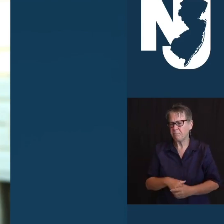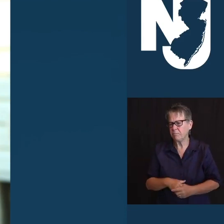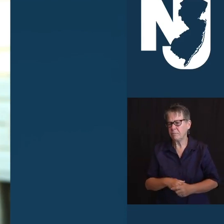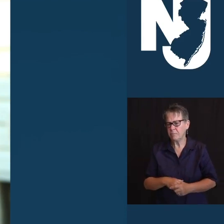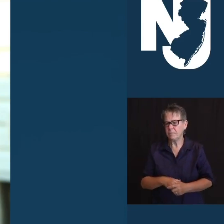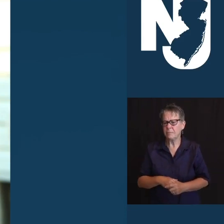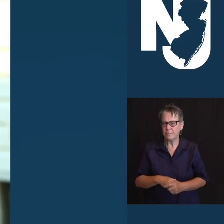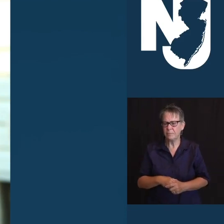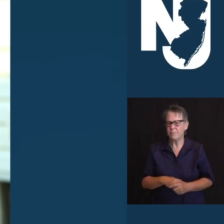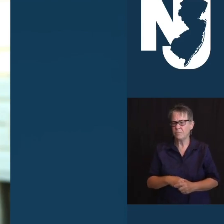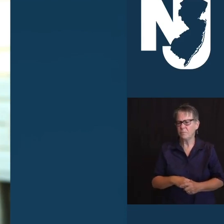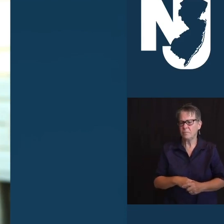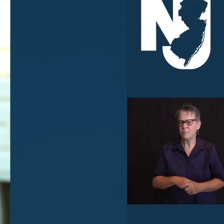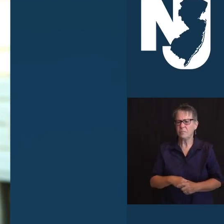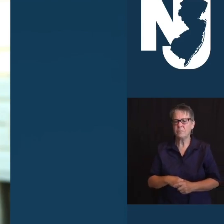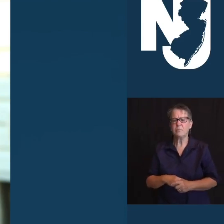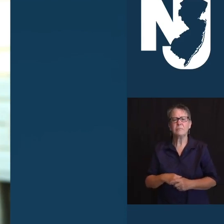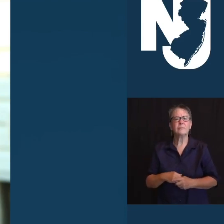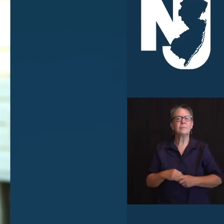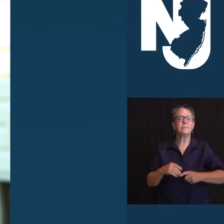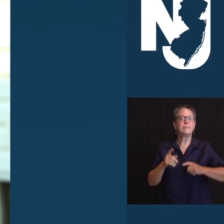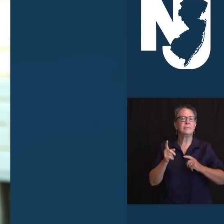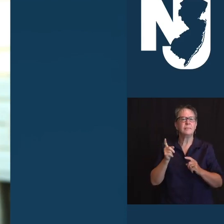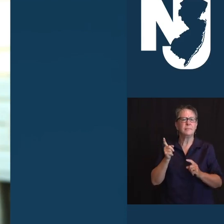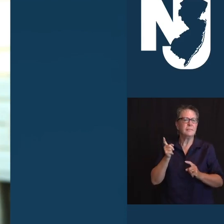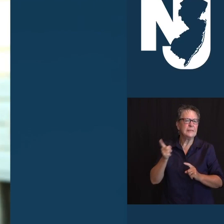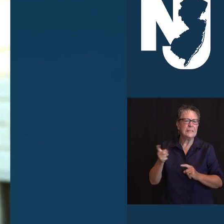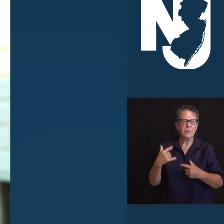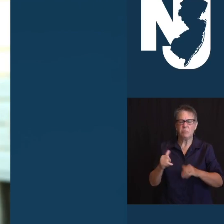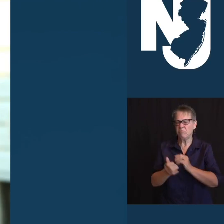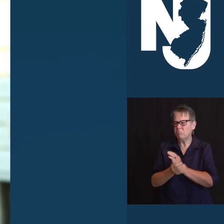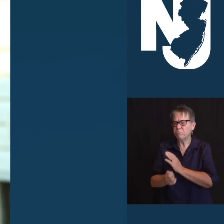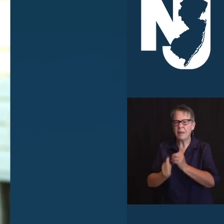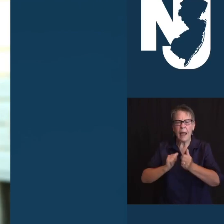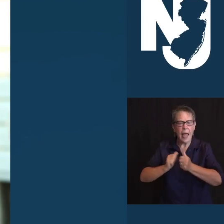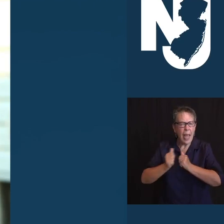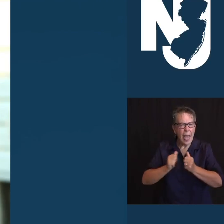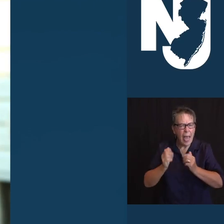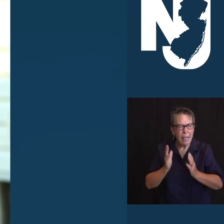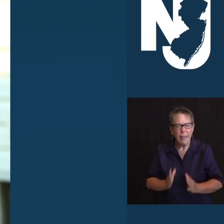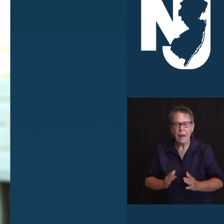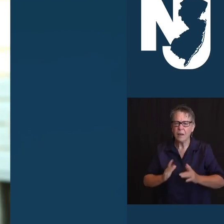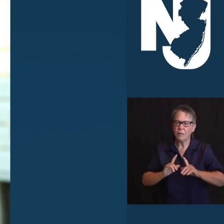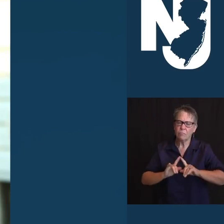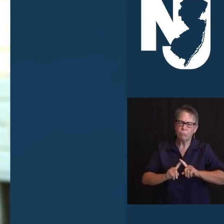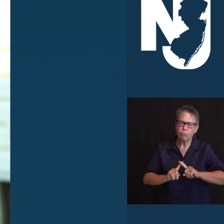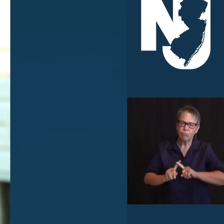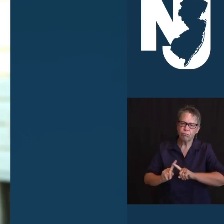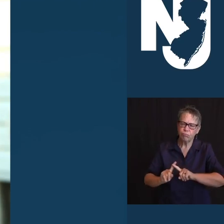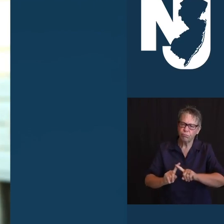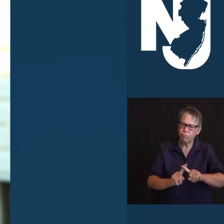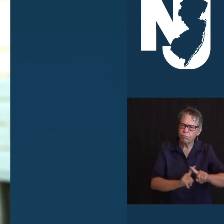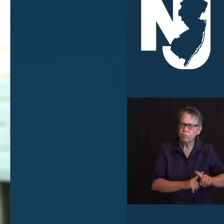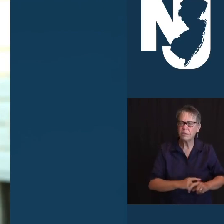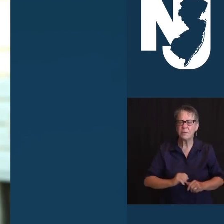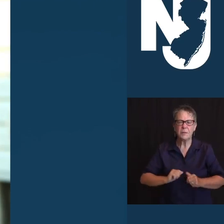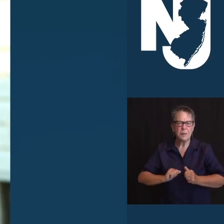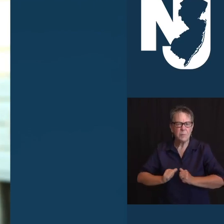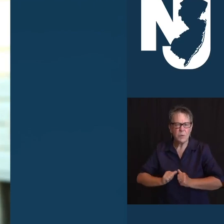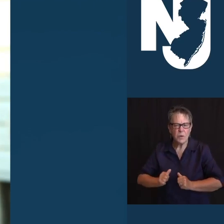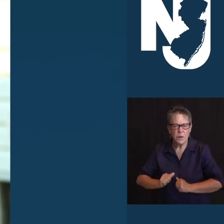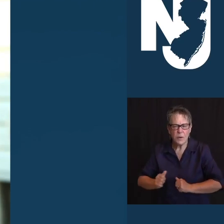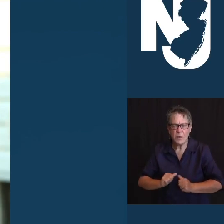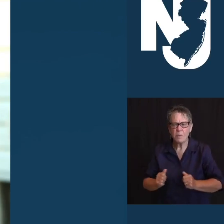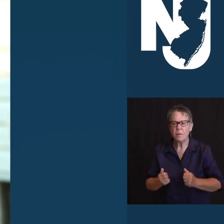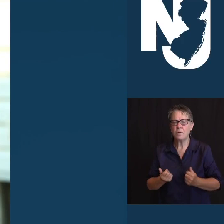multiple sports who put the chance to play Major League Baseball with the St. Louis Browns on hold to